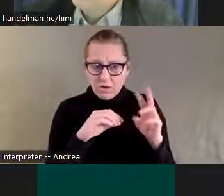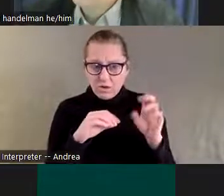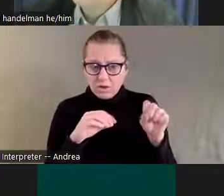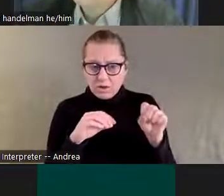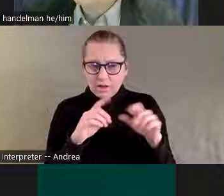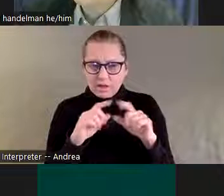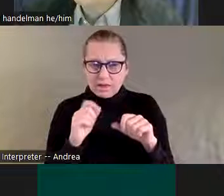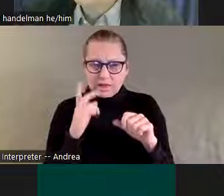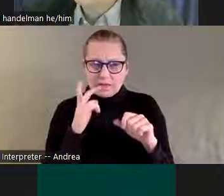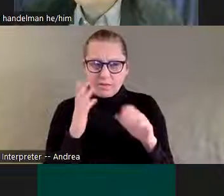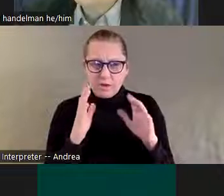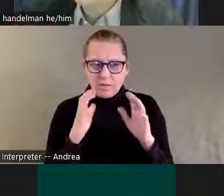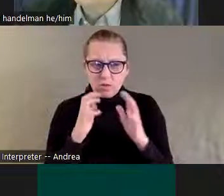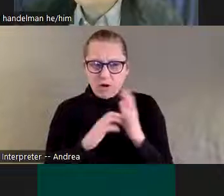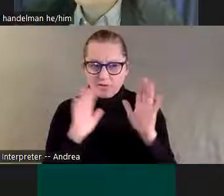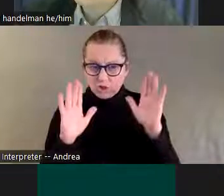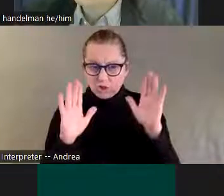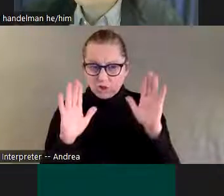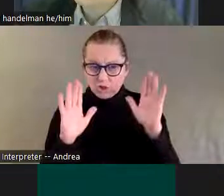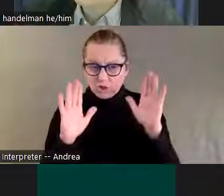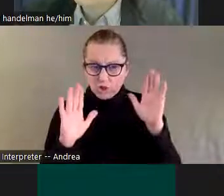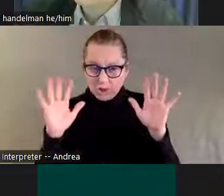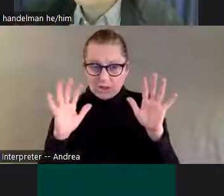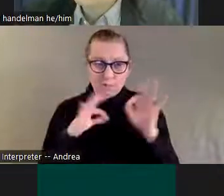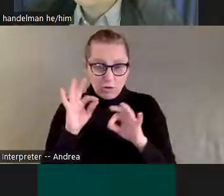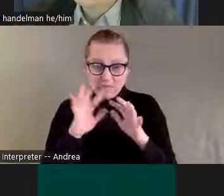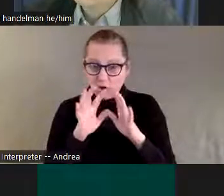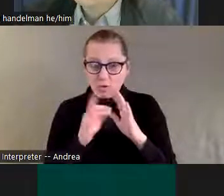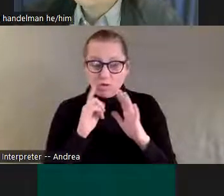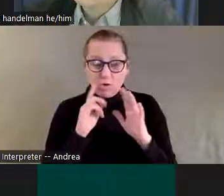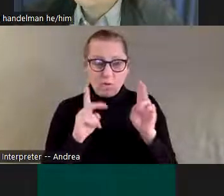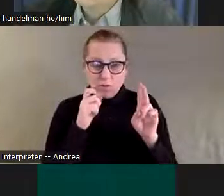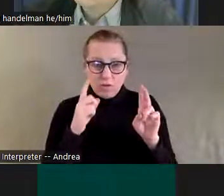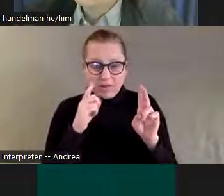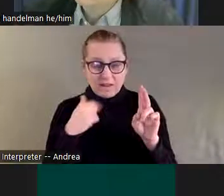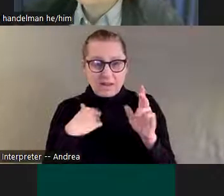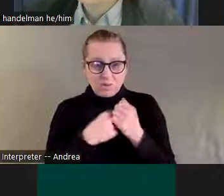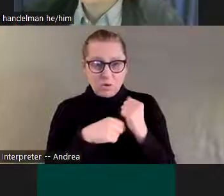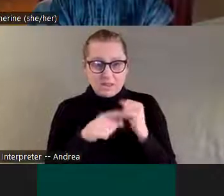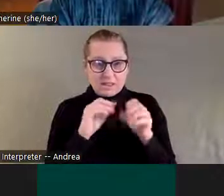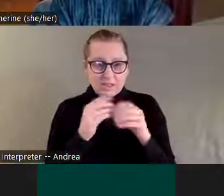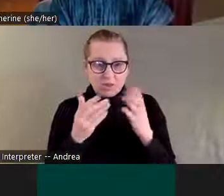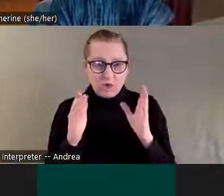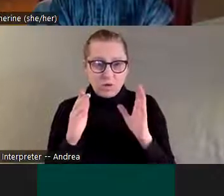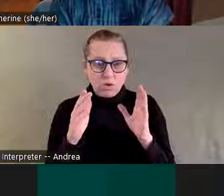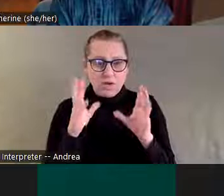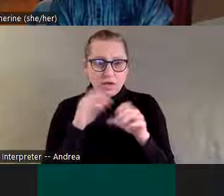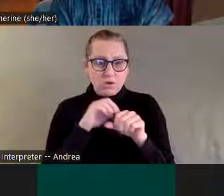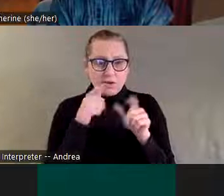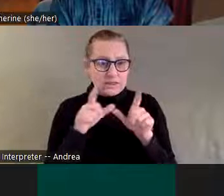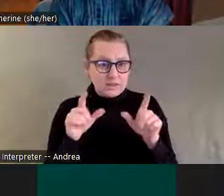Can I see maybe a rough show of like spirit fingers for folks who feel like they generally support this, the inclusion of this